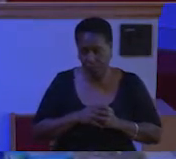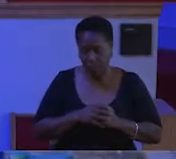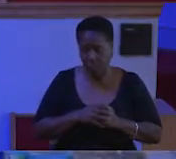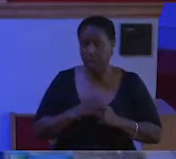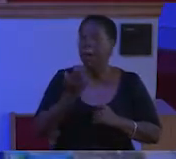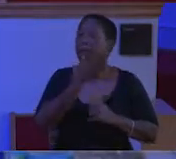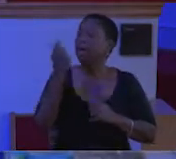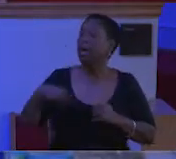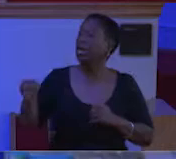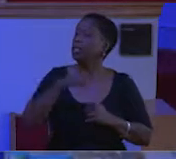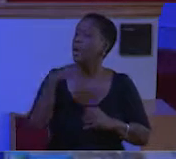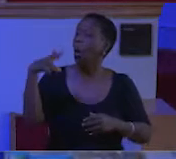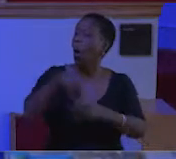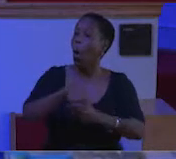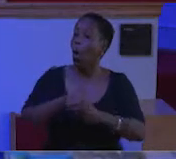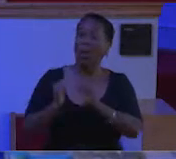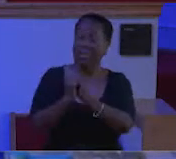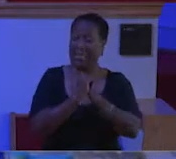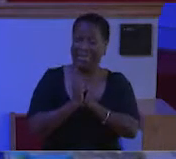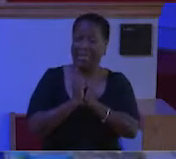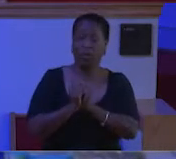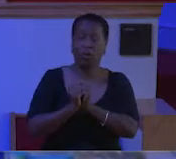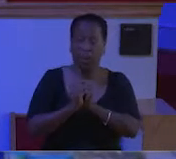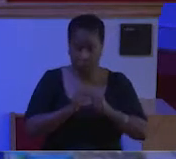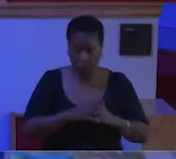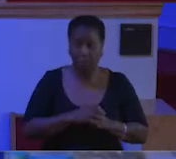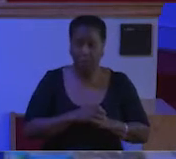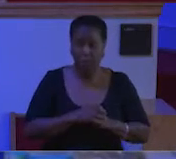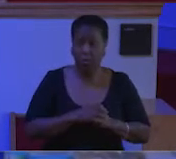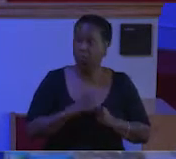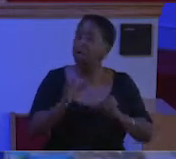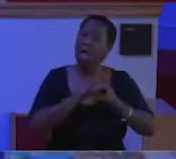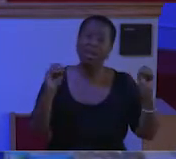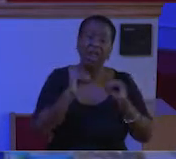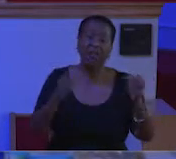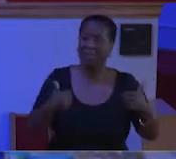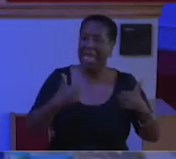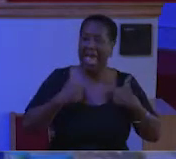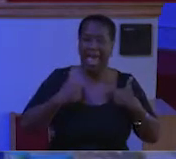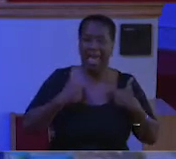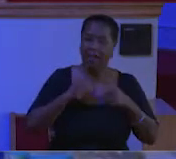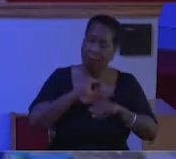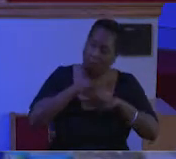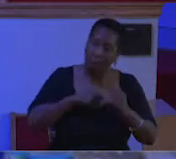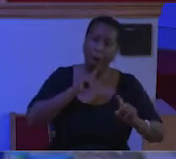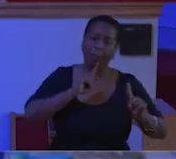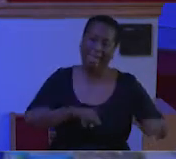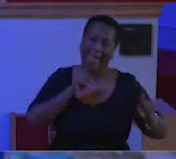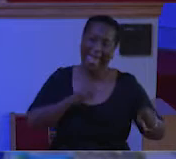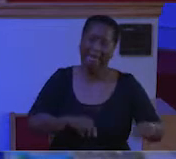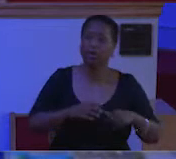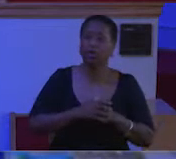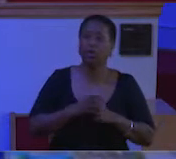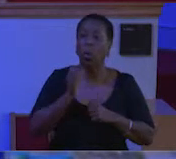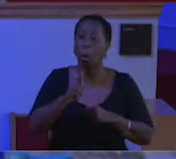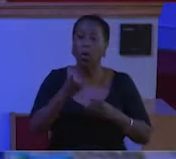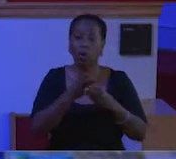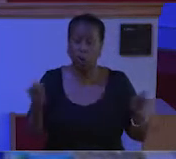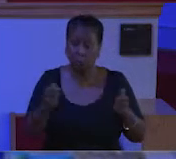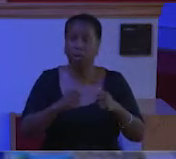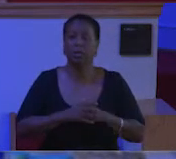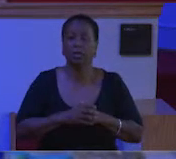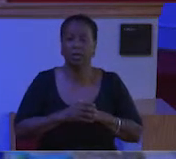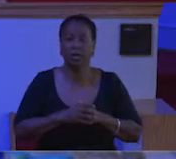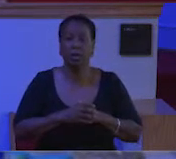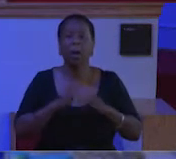Because we're all in this thing together, and none of us has all of the answers or the solutions,